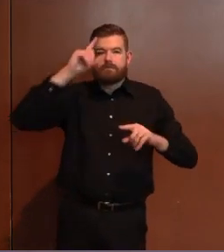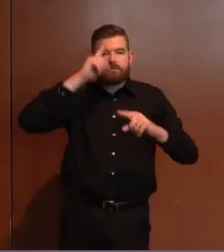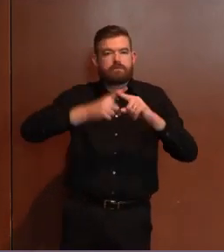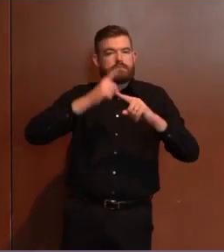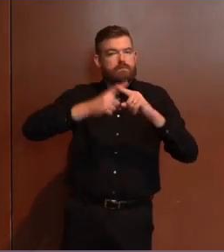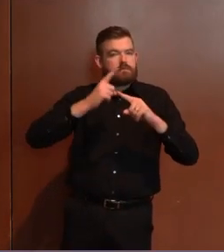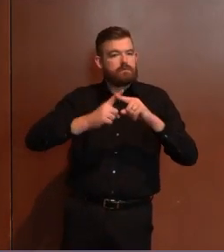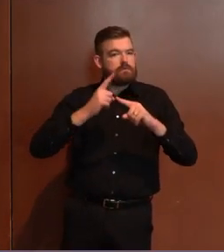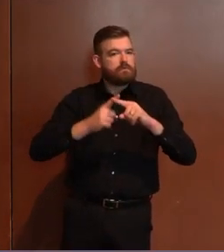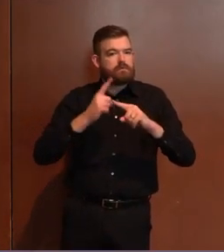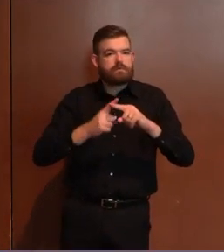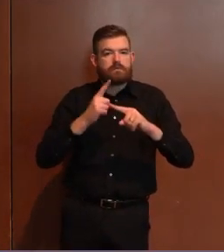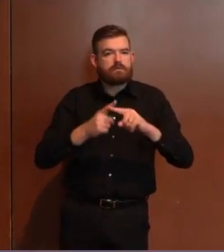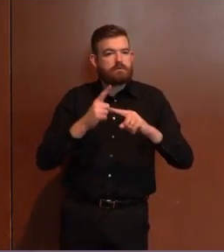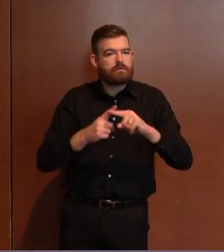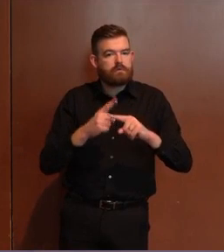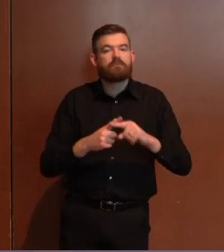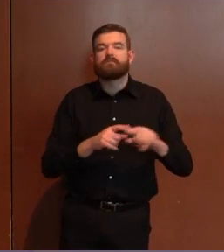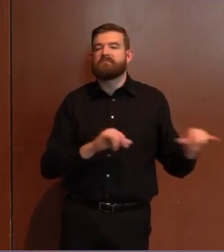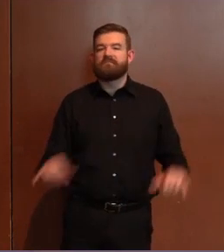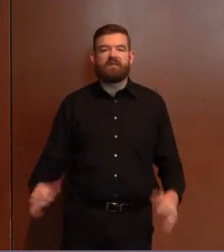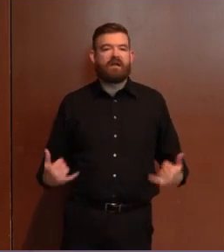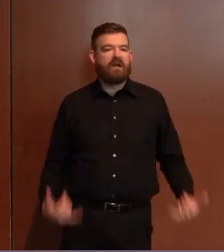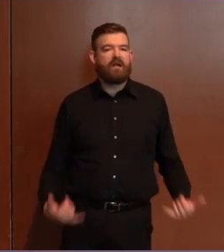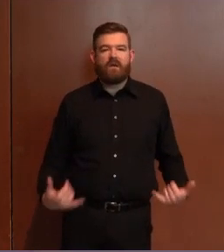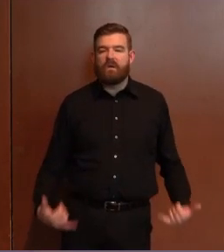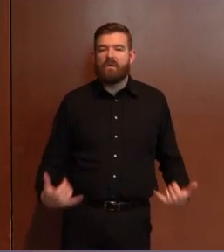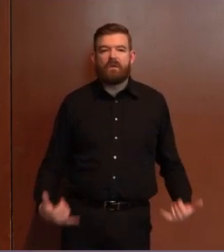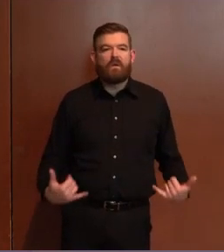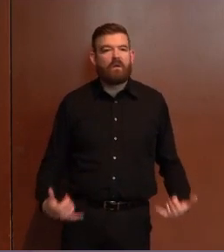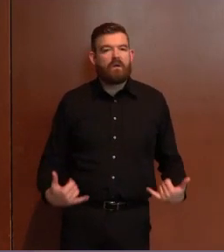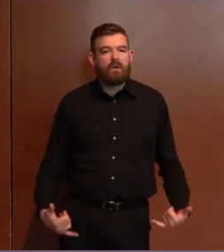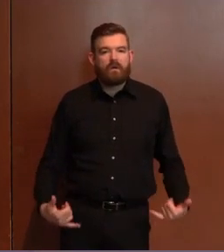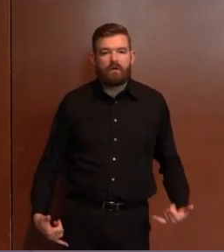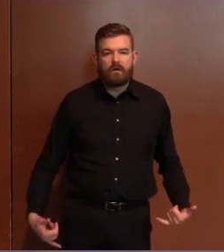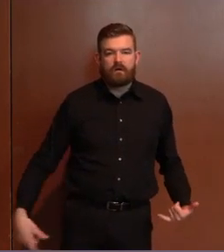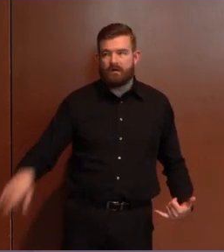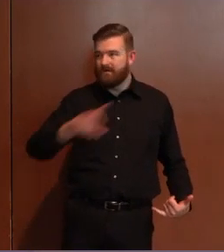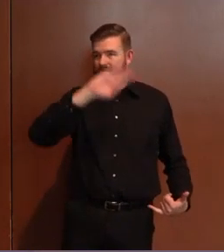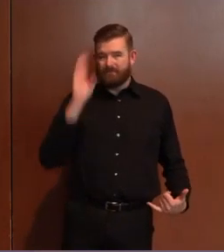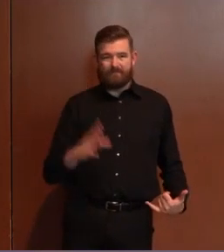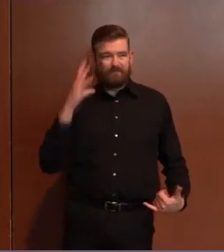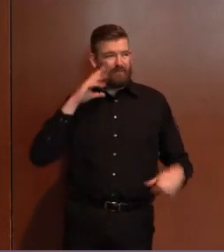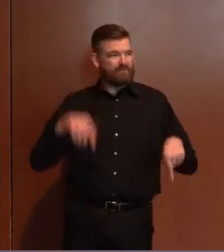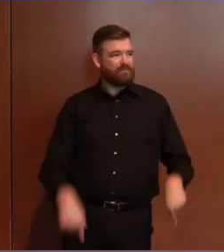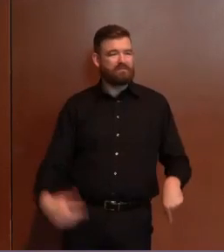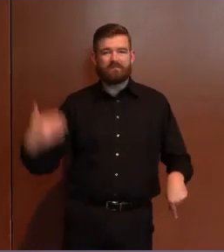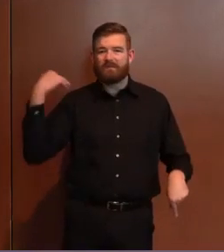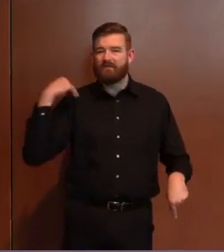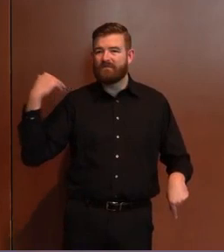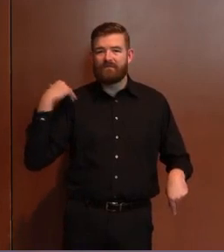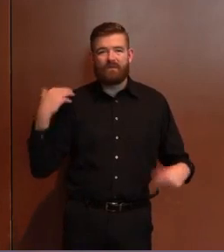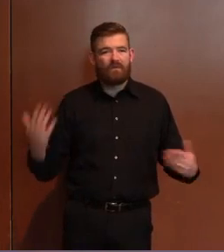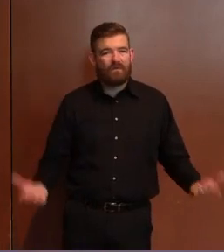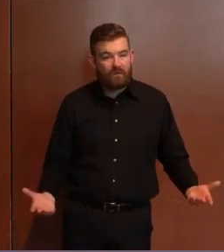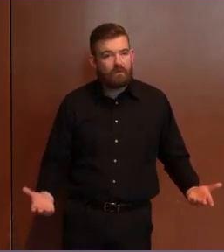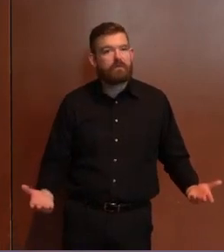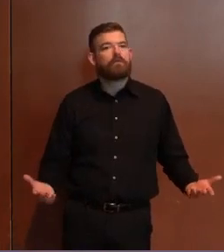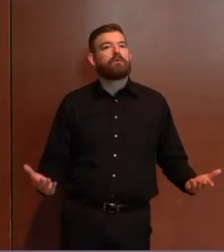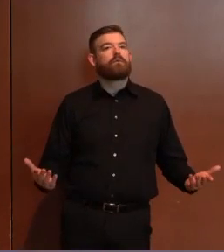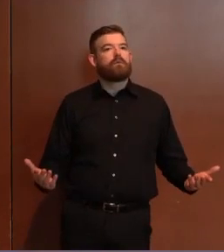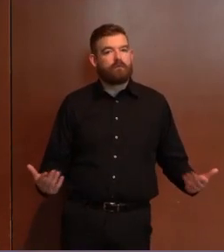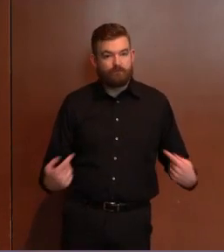many respects what we're dealing with, right? So this is something that none of us have ever dealt with before at all levels, including yours truly and every one